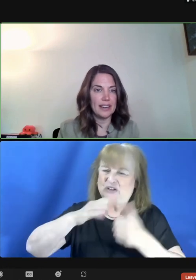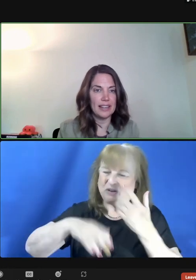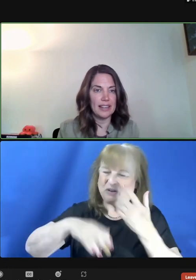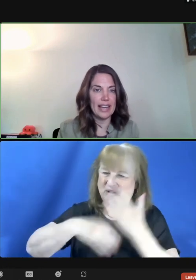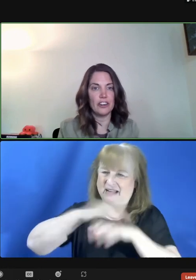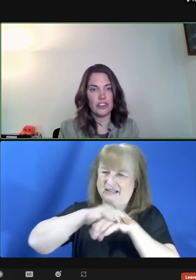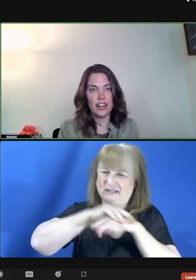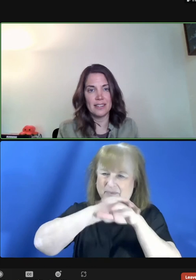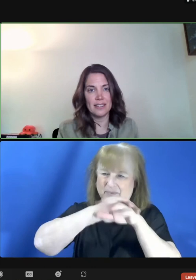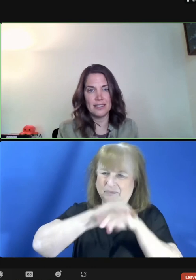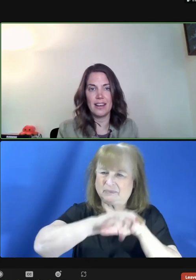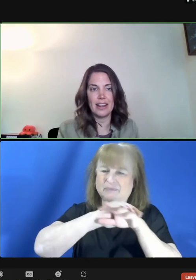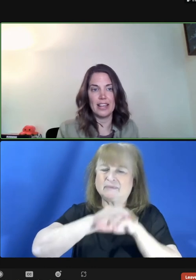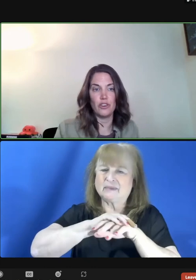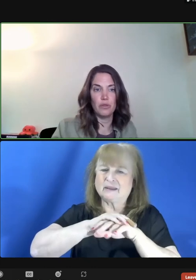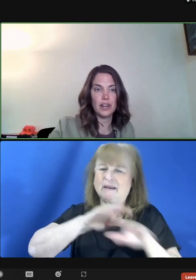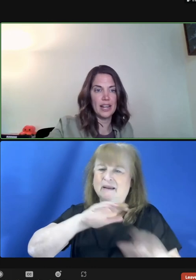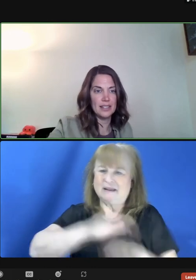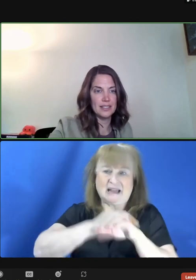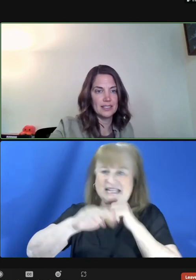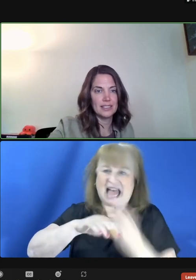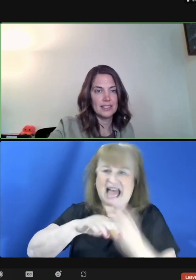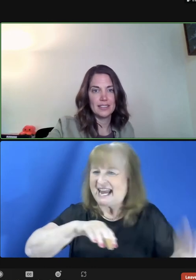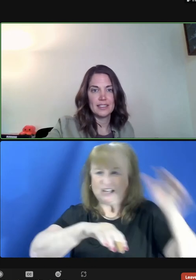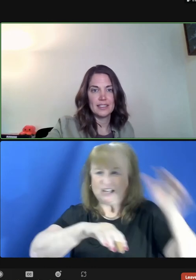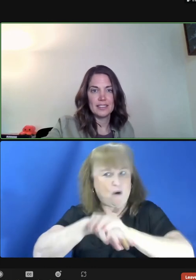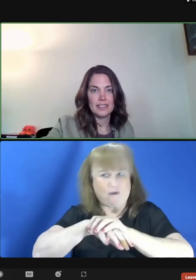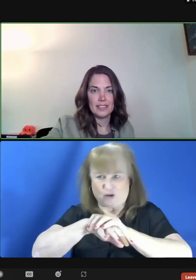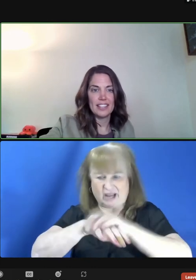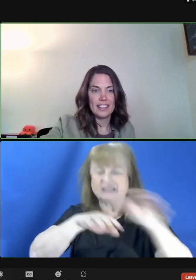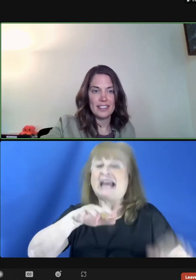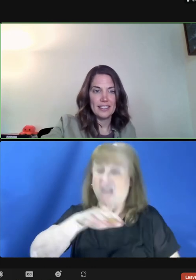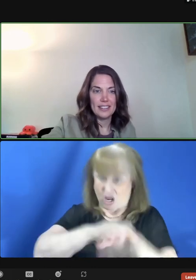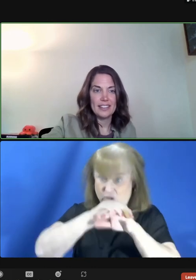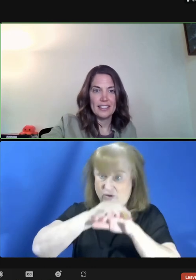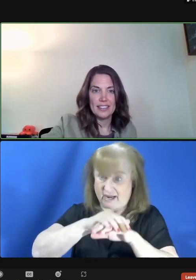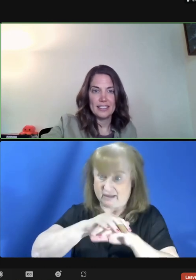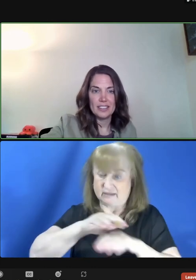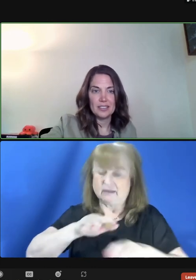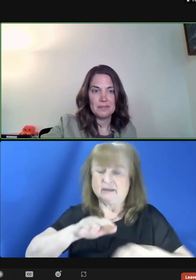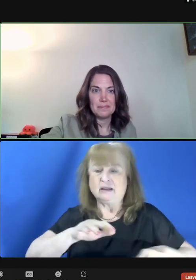we want to take. Hand under hand and not hand over hand.